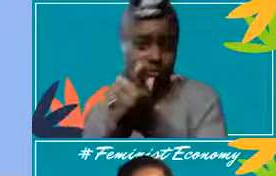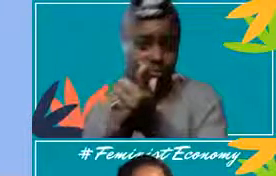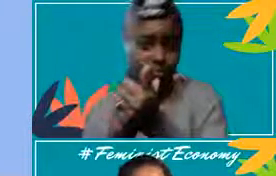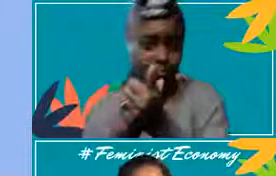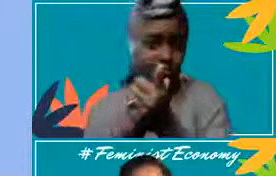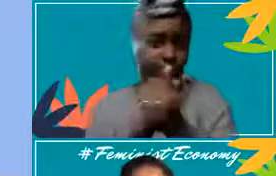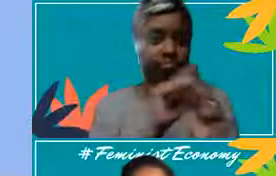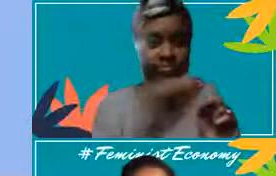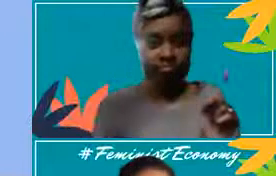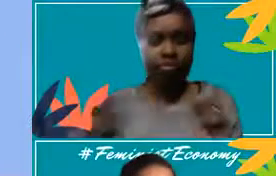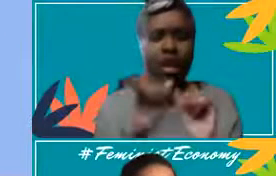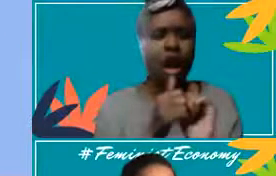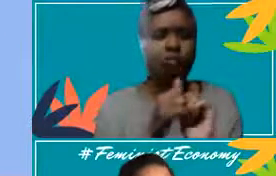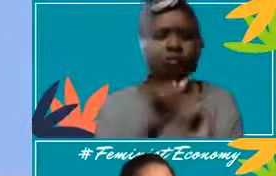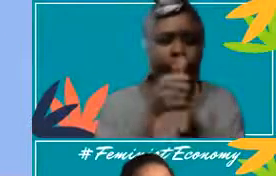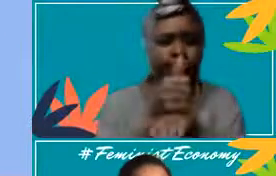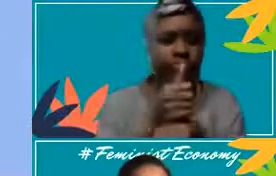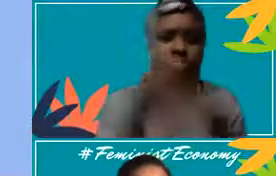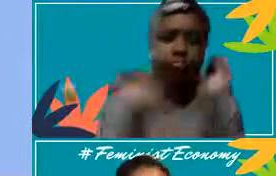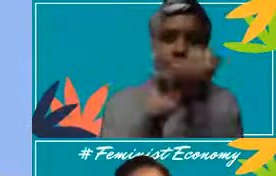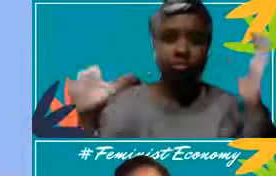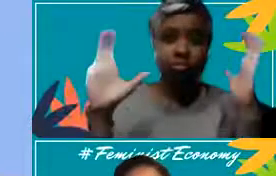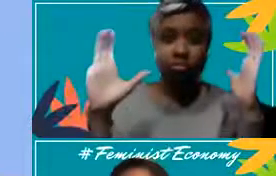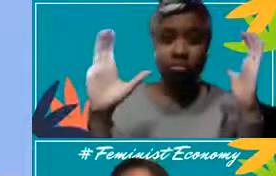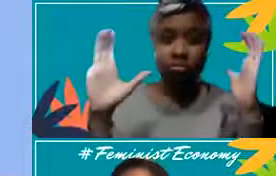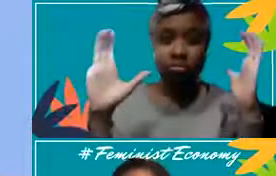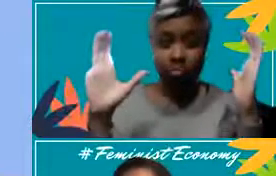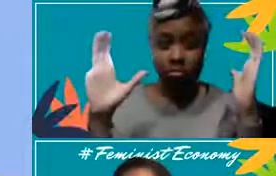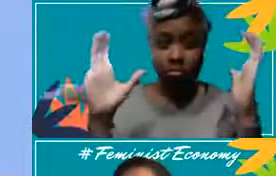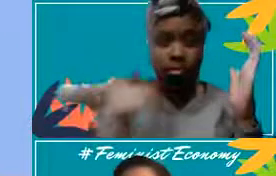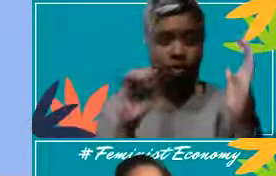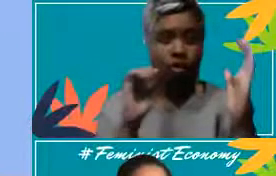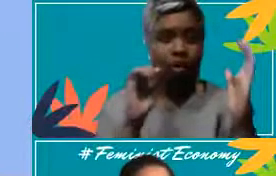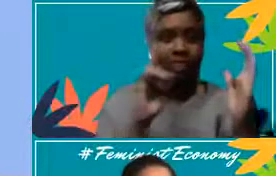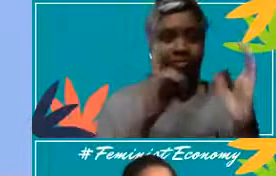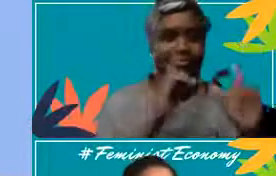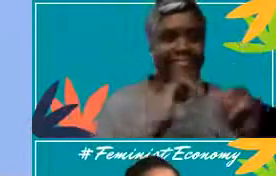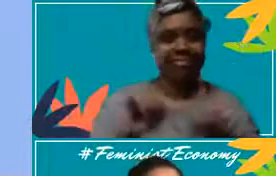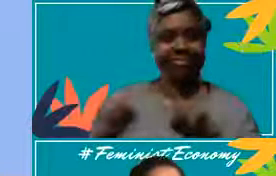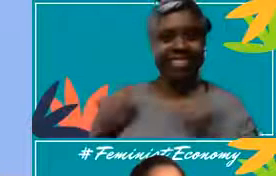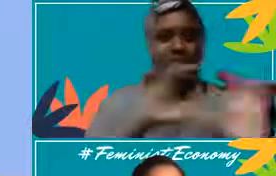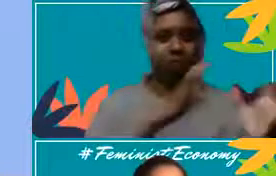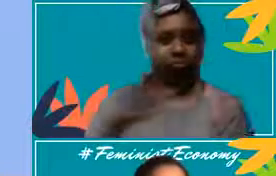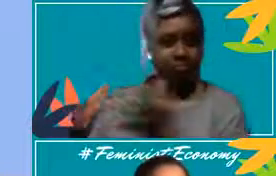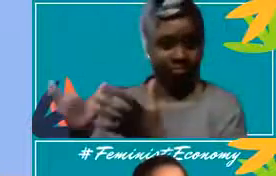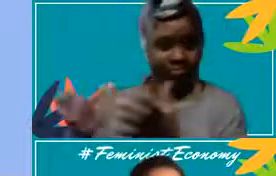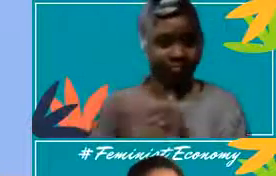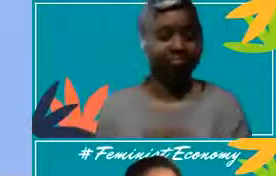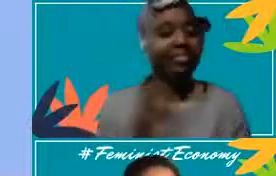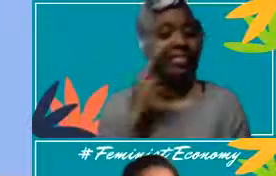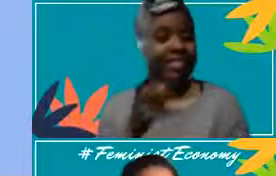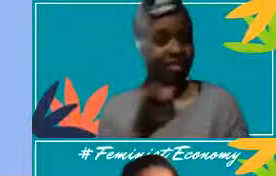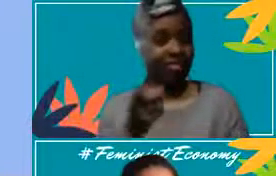implement the vision that we want to see in these categories. So as you can see here,